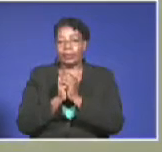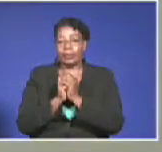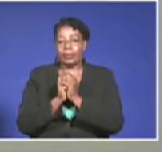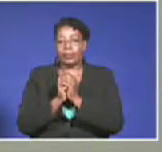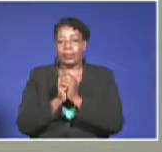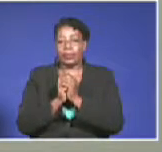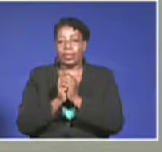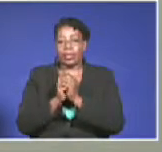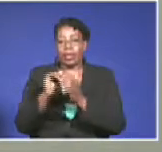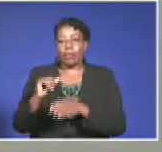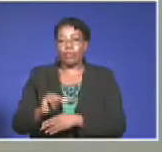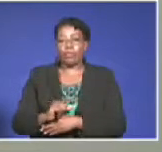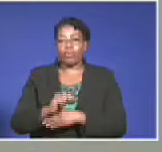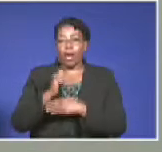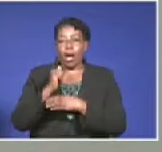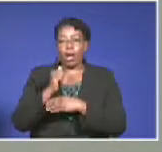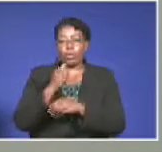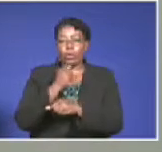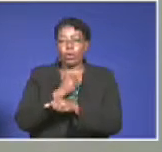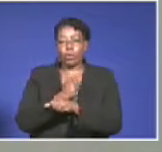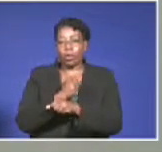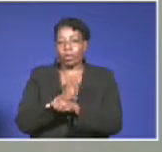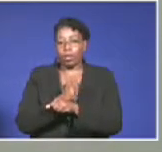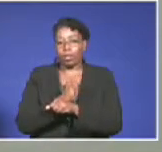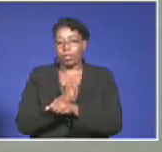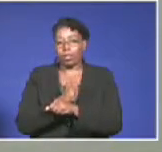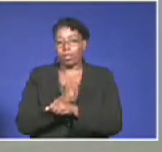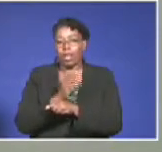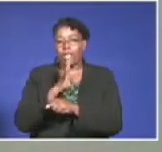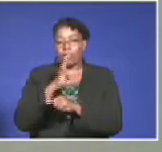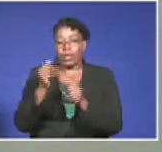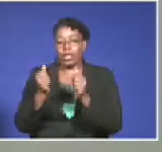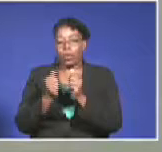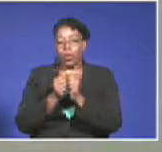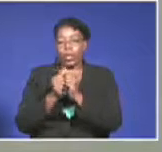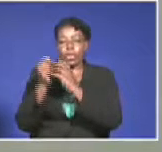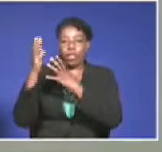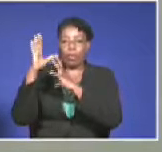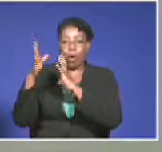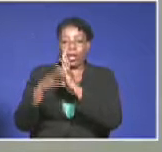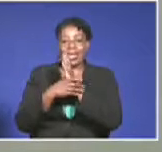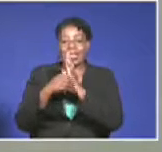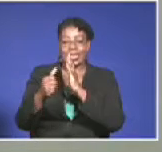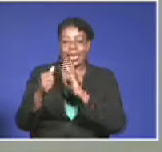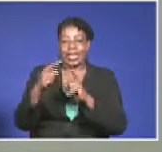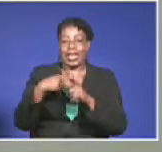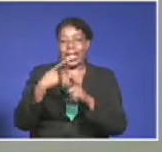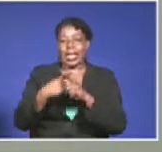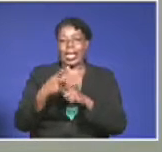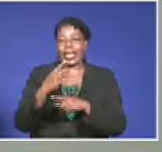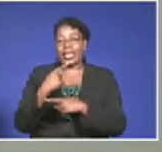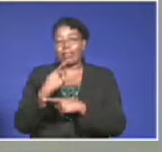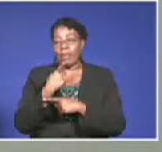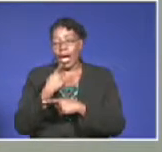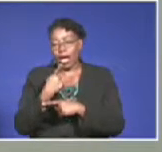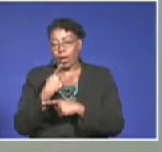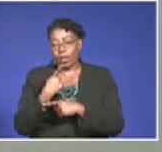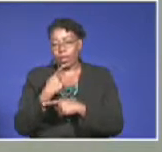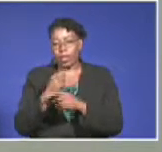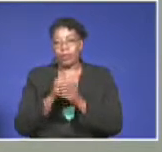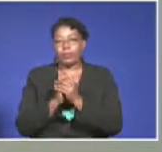Proud guy, very hard worker, speaks with the ball and his skills rather than his mouth sometimes, if I could say it like that,